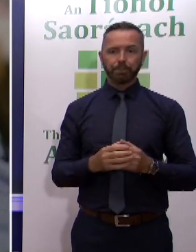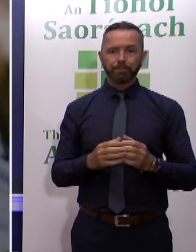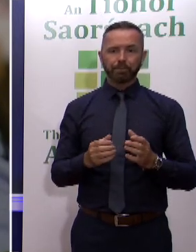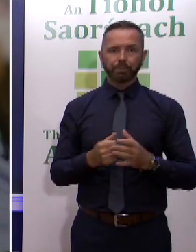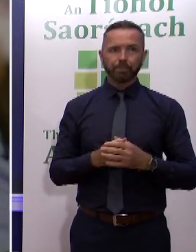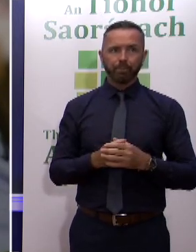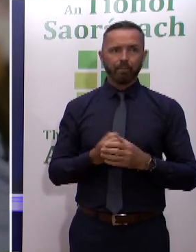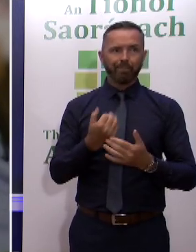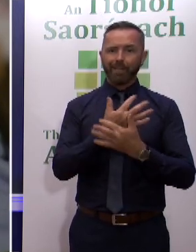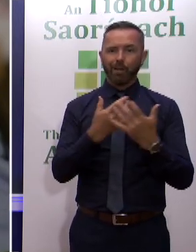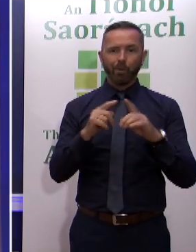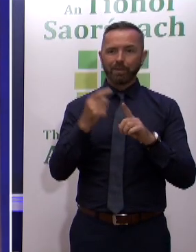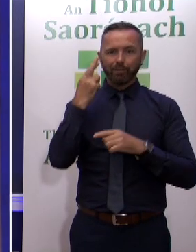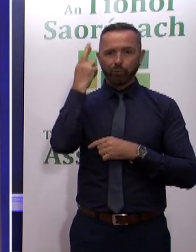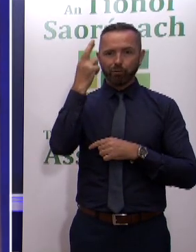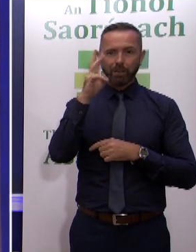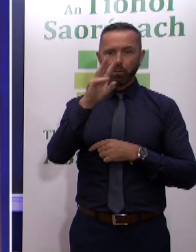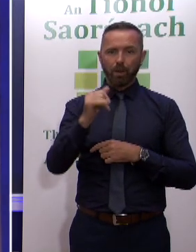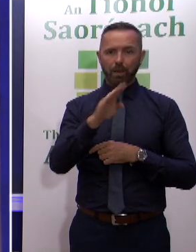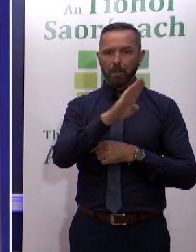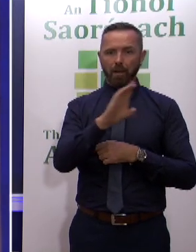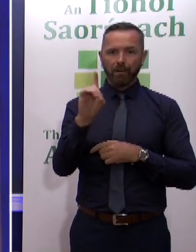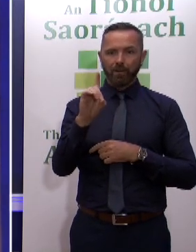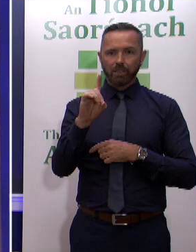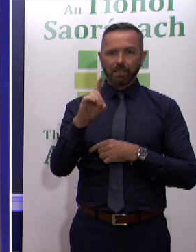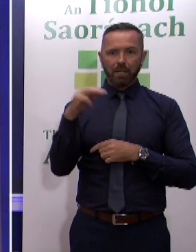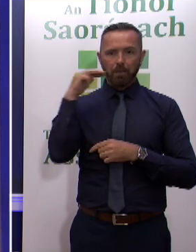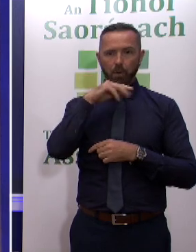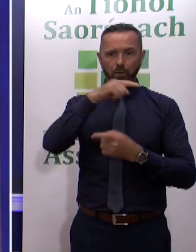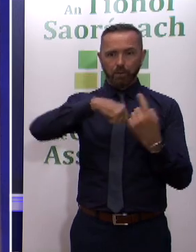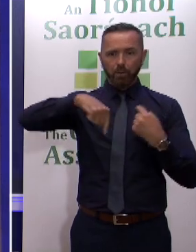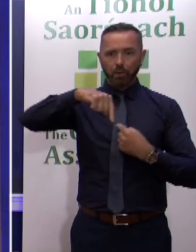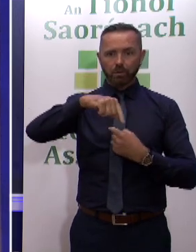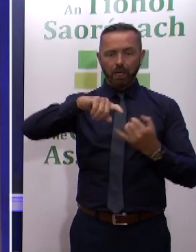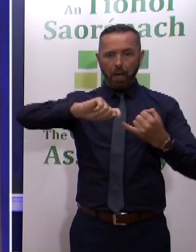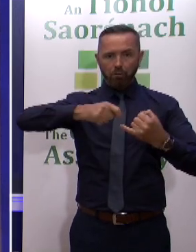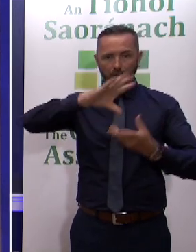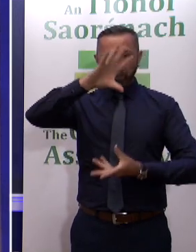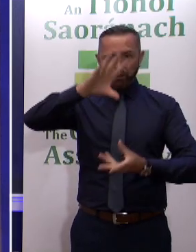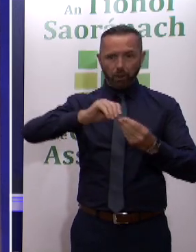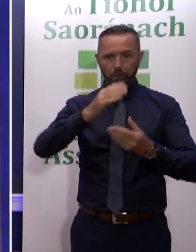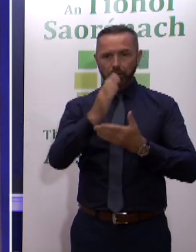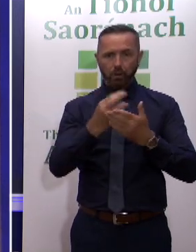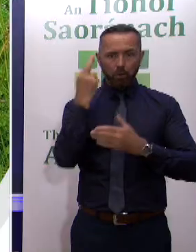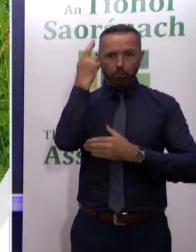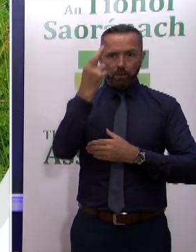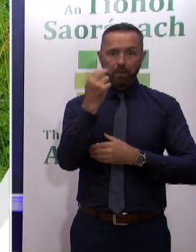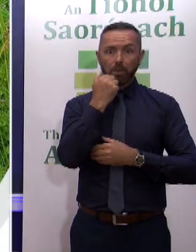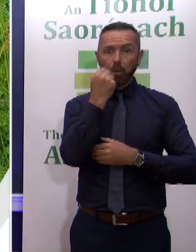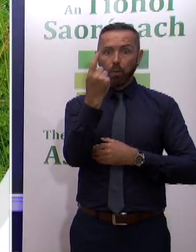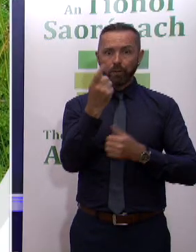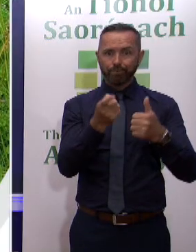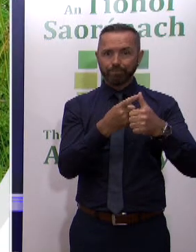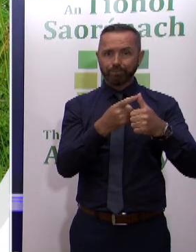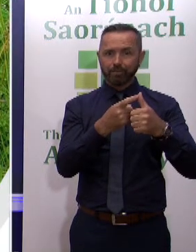there's lots of reasons why biodiversity is important to us. And so I've just tried to sum up those reasons that I've given on this slide here. So number one,